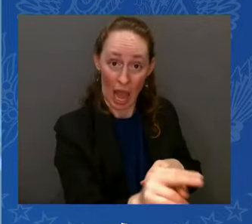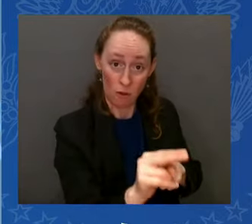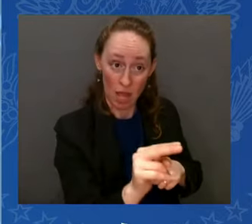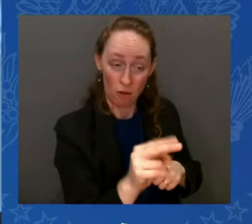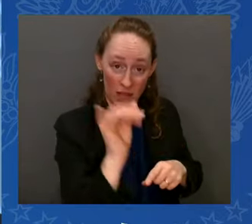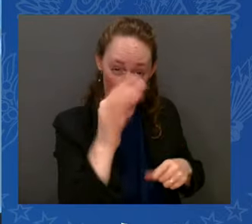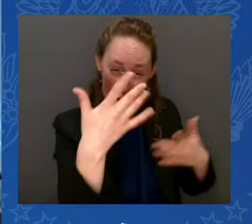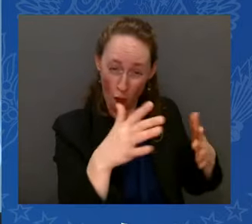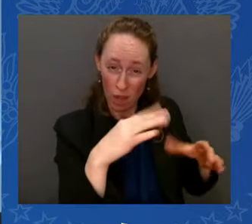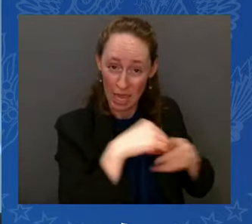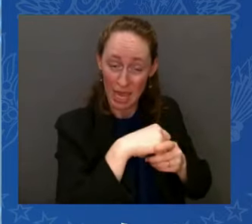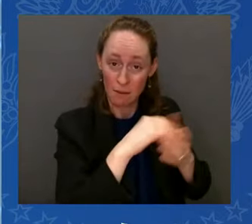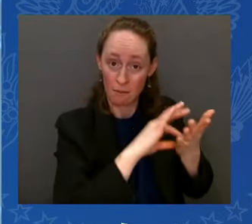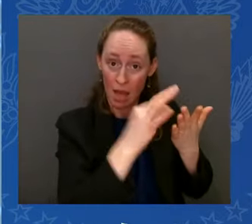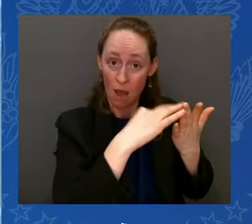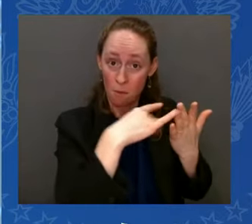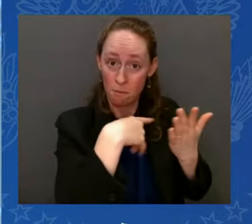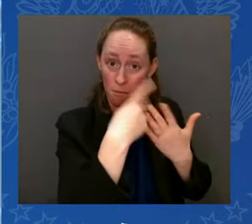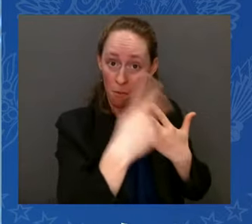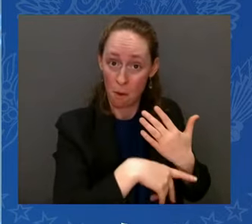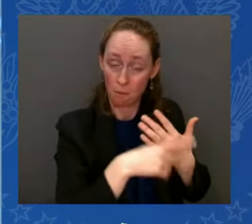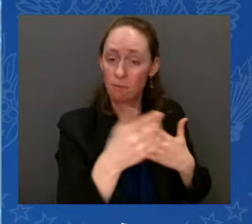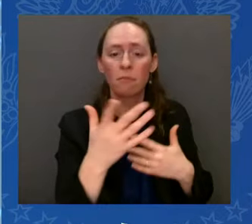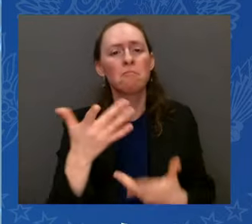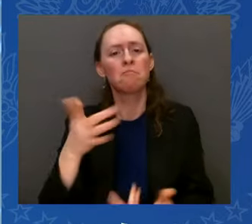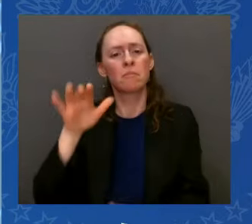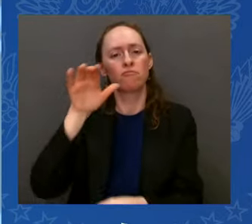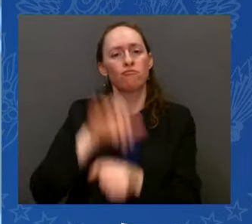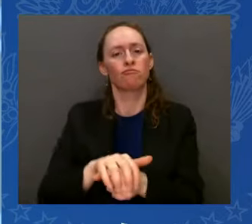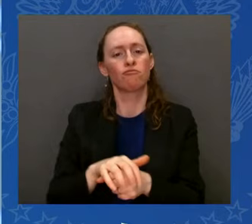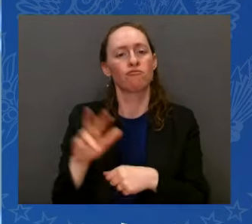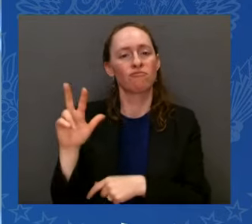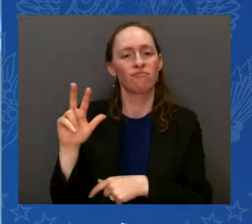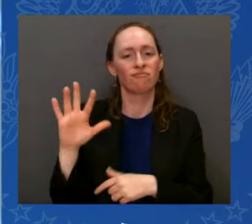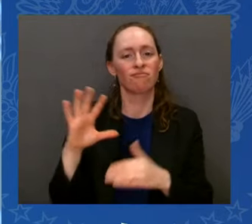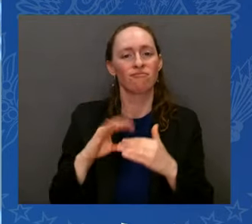And we're not cheating anybody. You know how much it costs to make that drug?